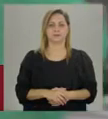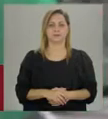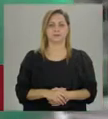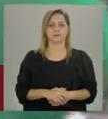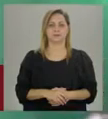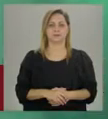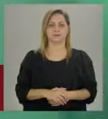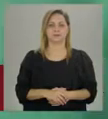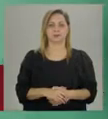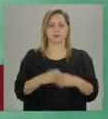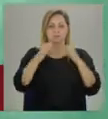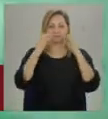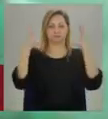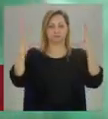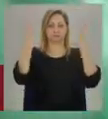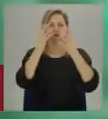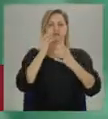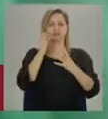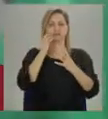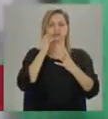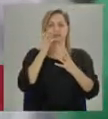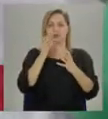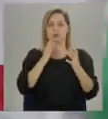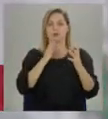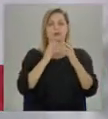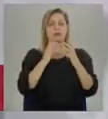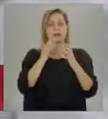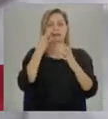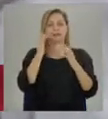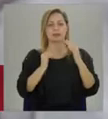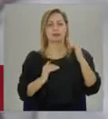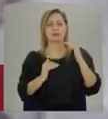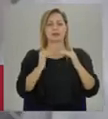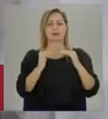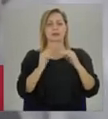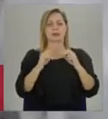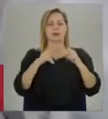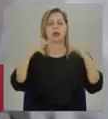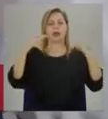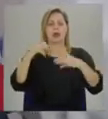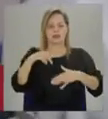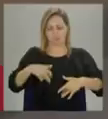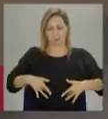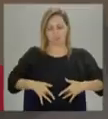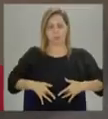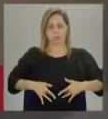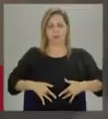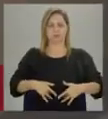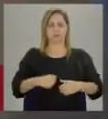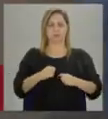The plastic bubbles the staff struggle to communicate through attempt to equalize the air pressure in the lungs.